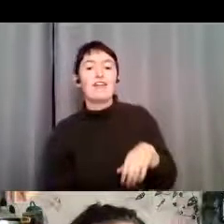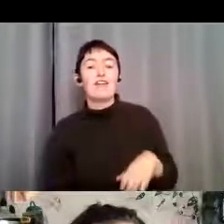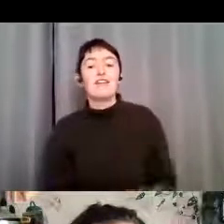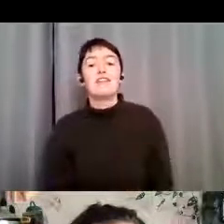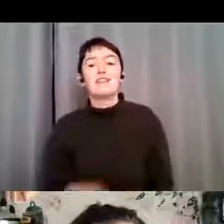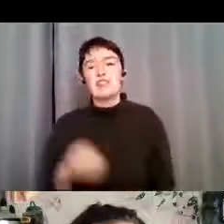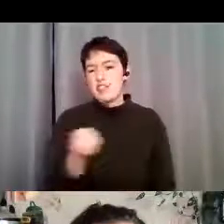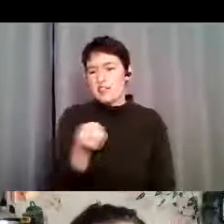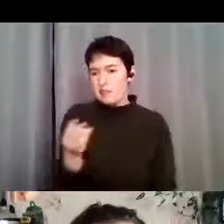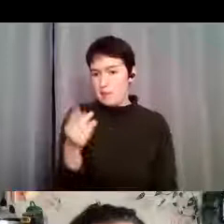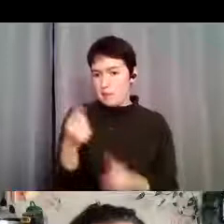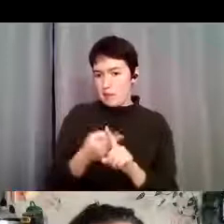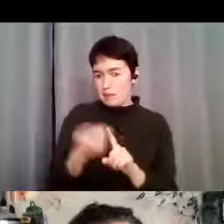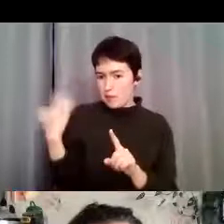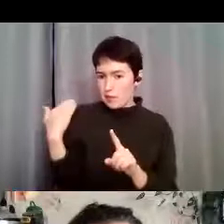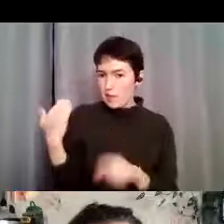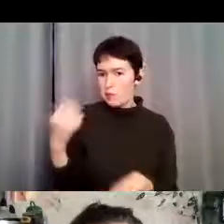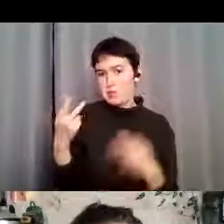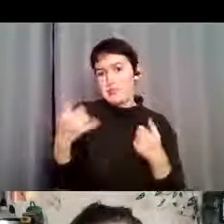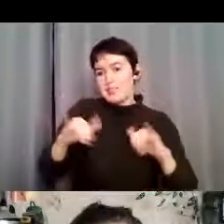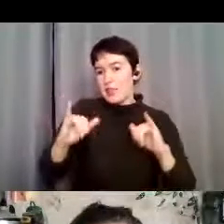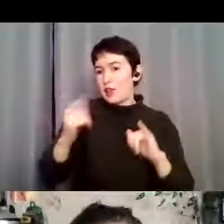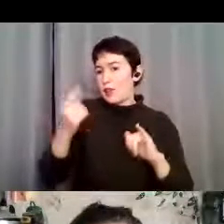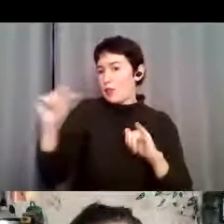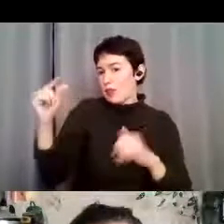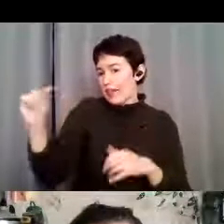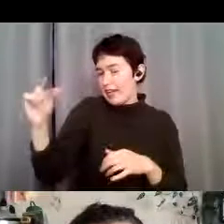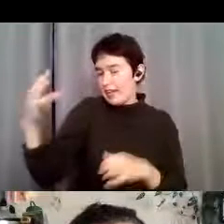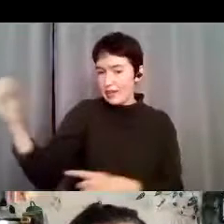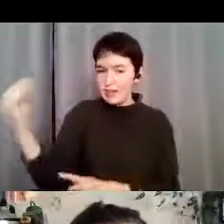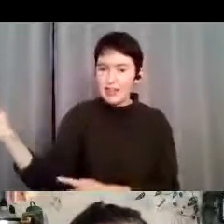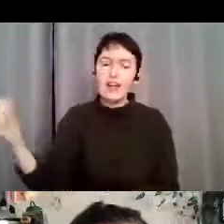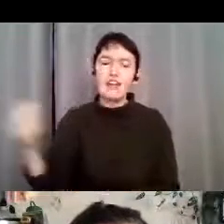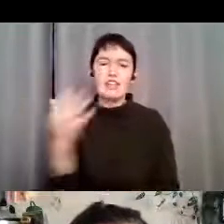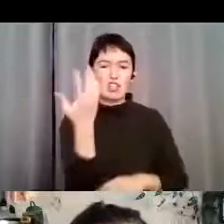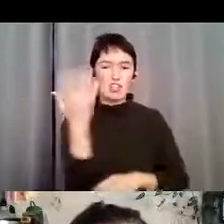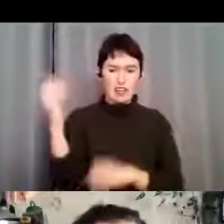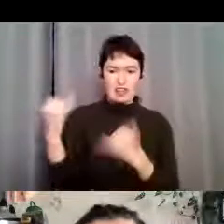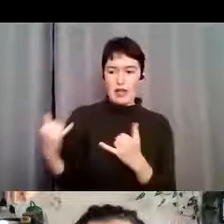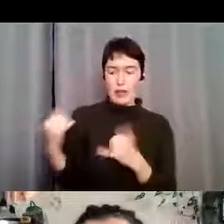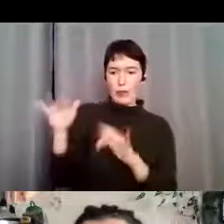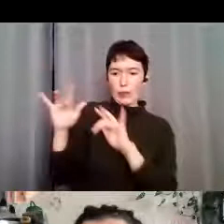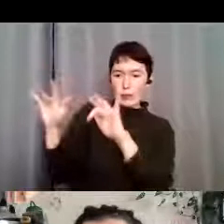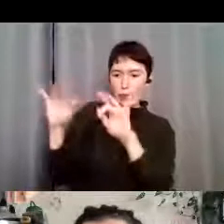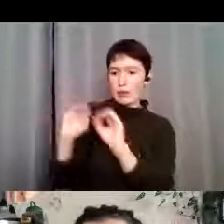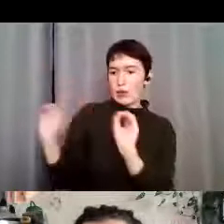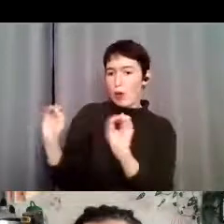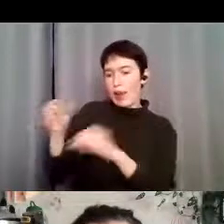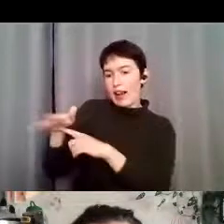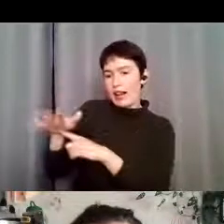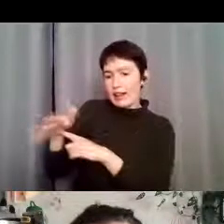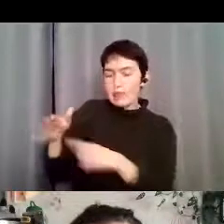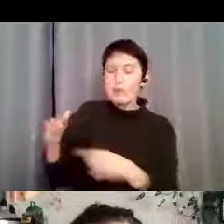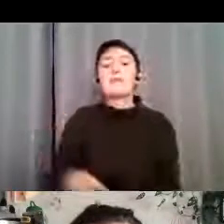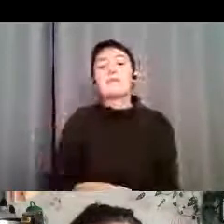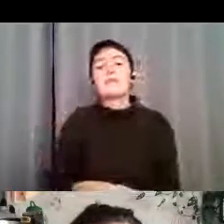was still green outside. The trees are kind of bare now, but this is the Middle Patuxent River, which is about a 10-minute walk